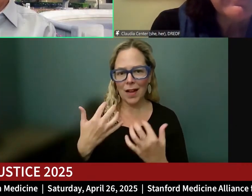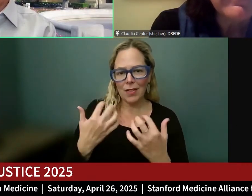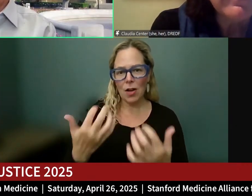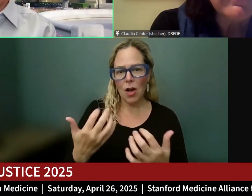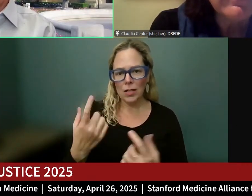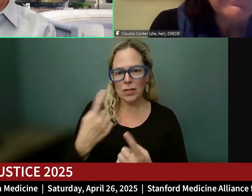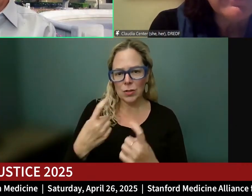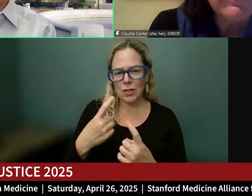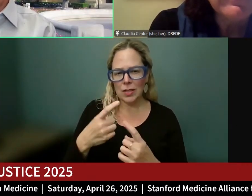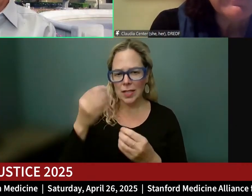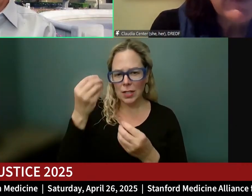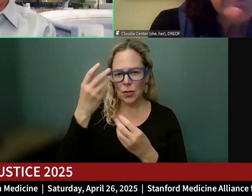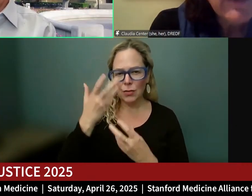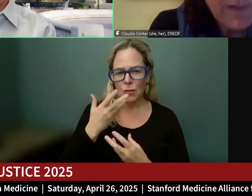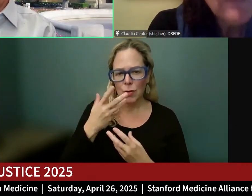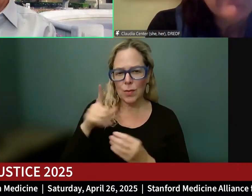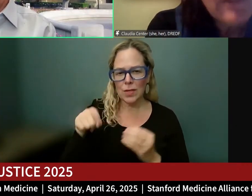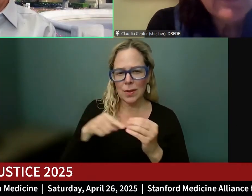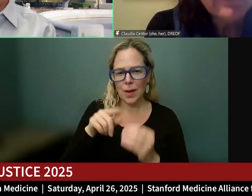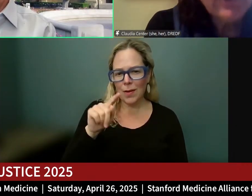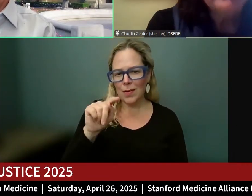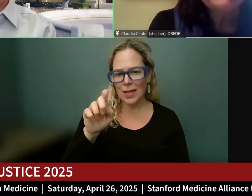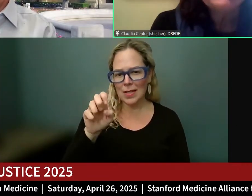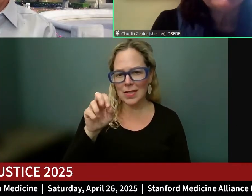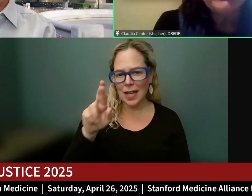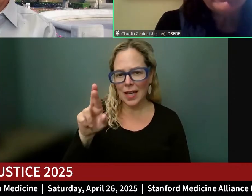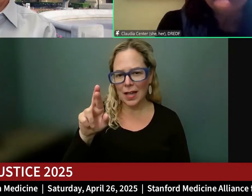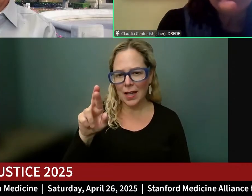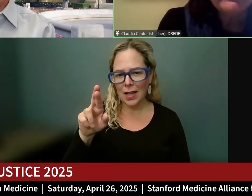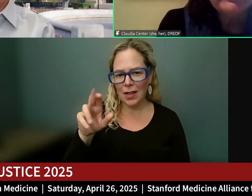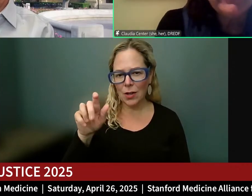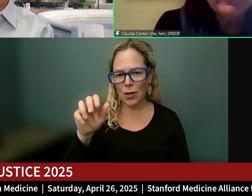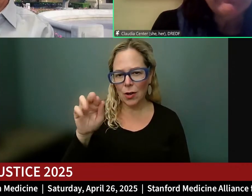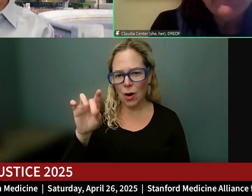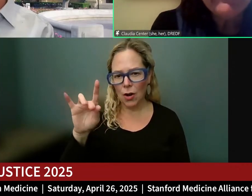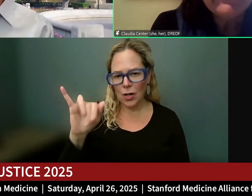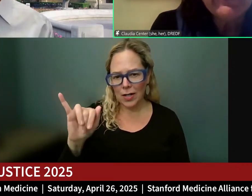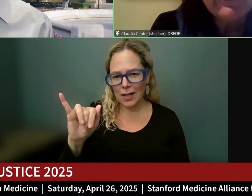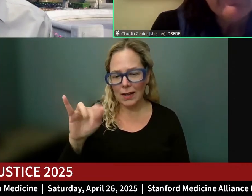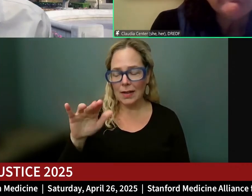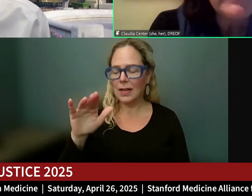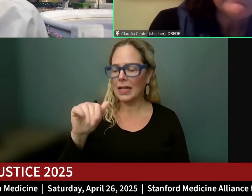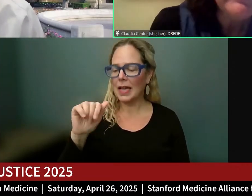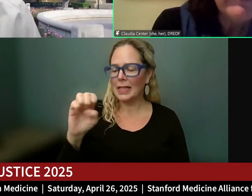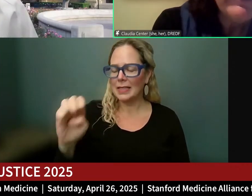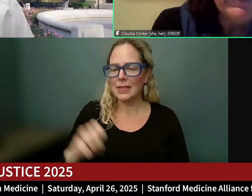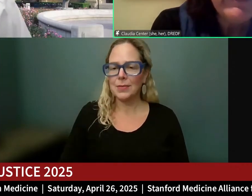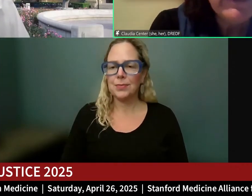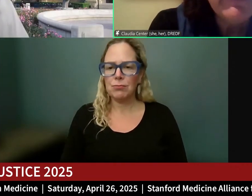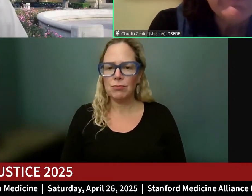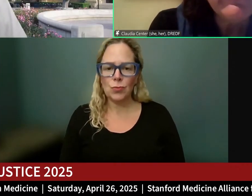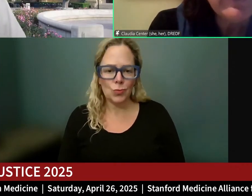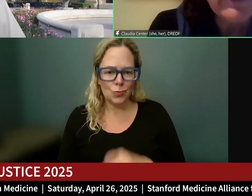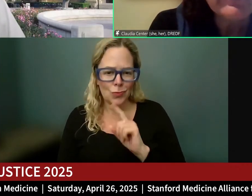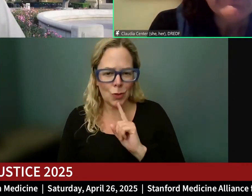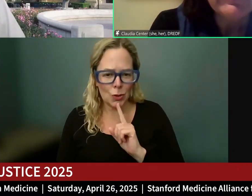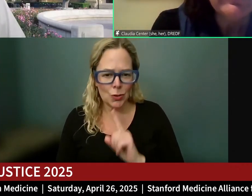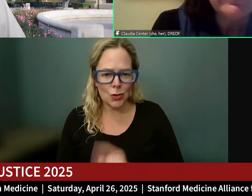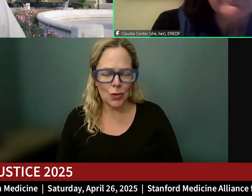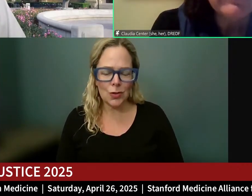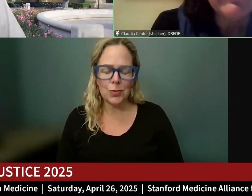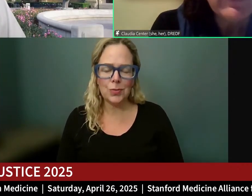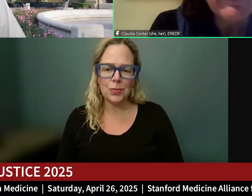about the Taylor Cardi case and what's going on there? Sure. So, based on kind of everything that I've